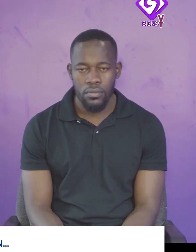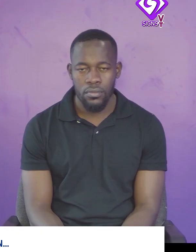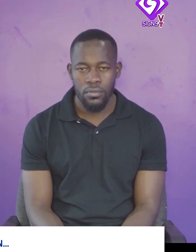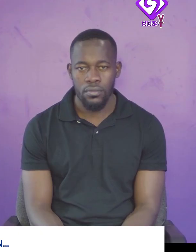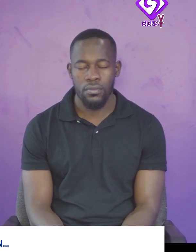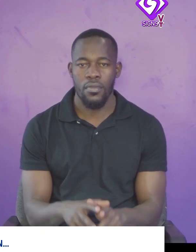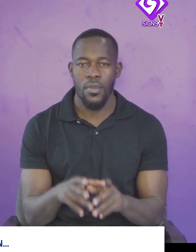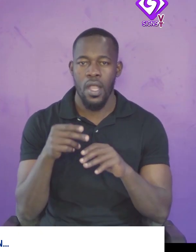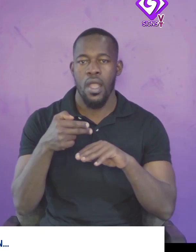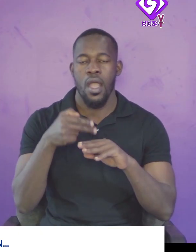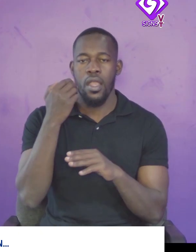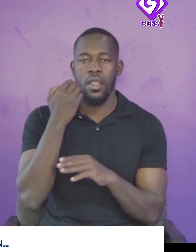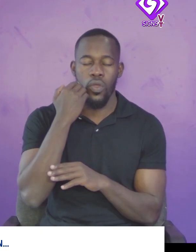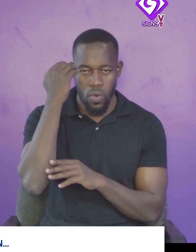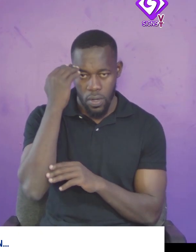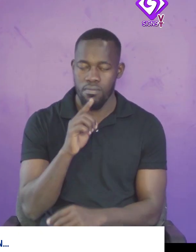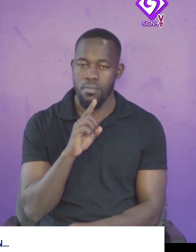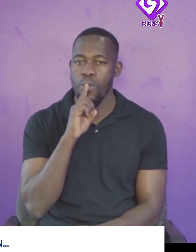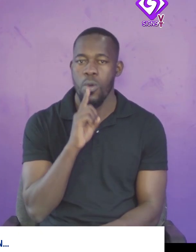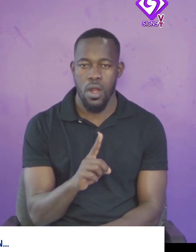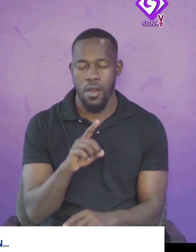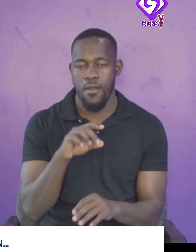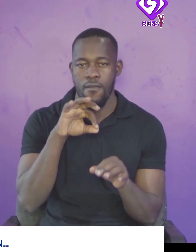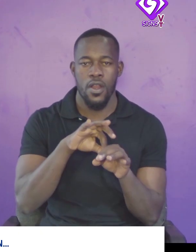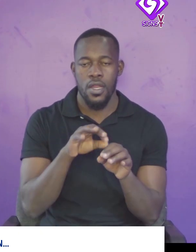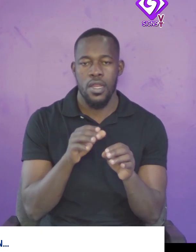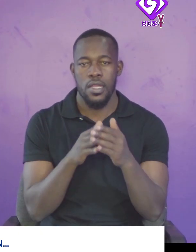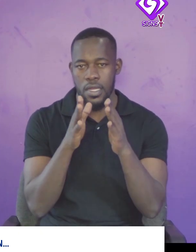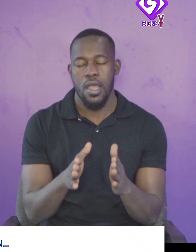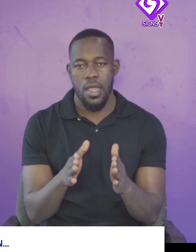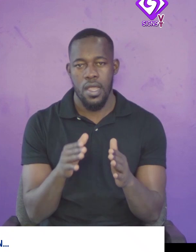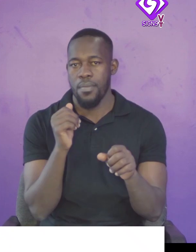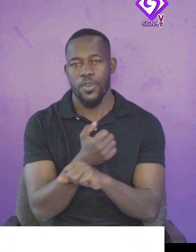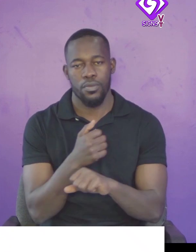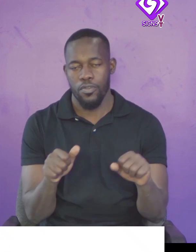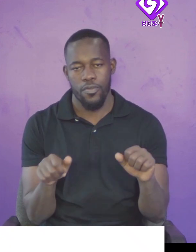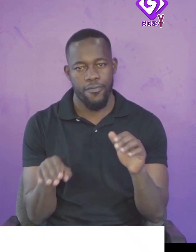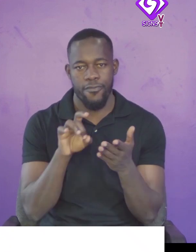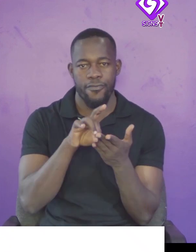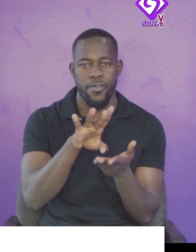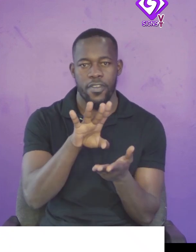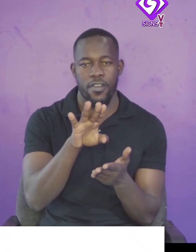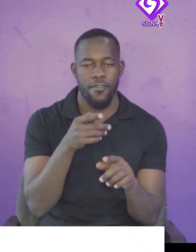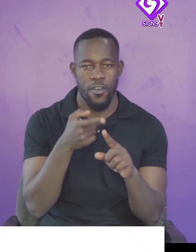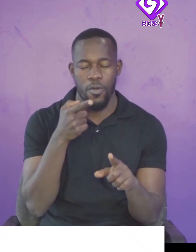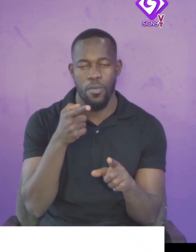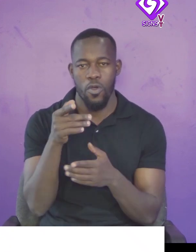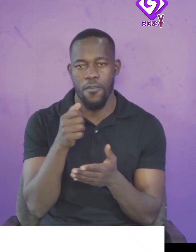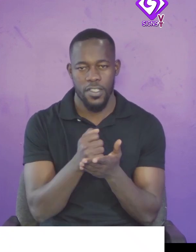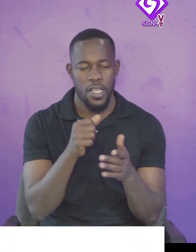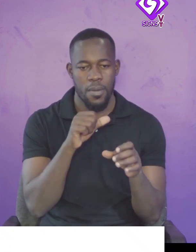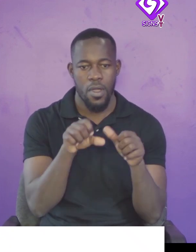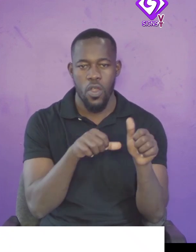The High Court has ruled that elected leaders cannot be removed from office over alleged party